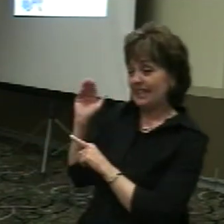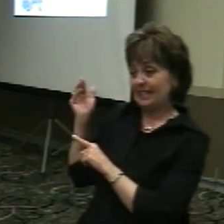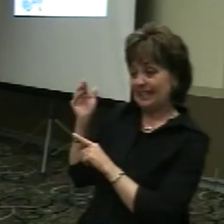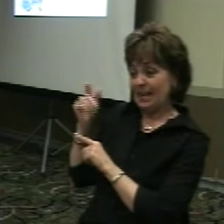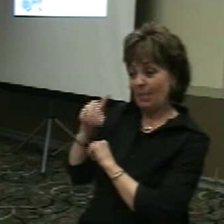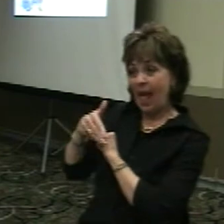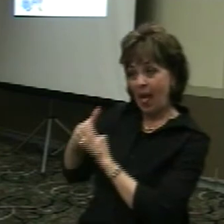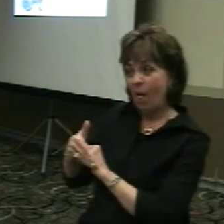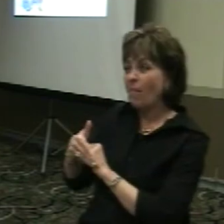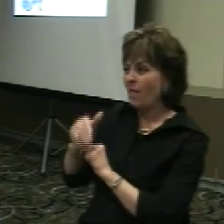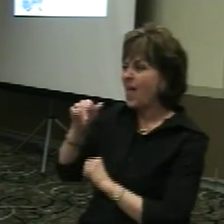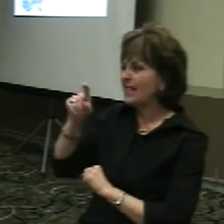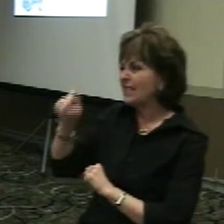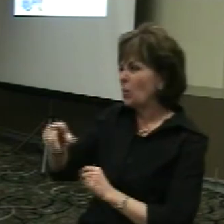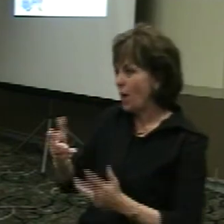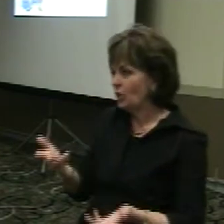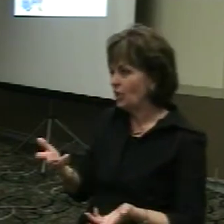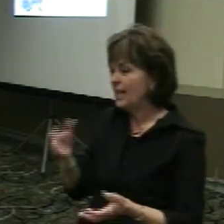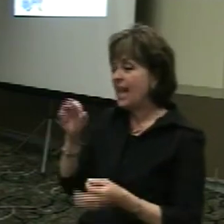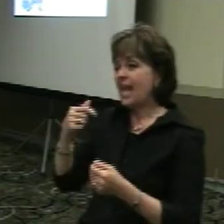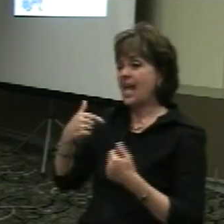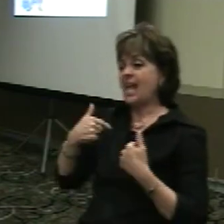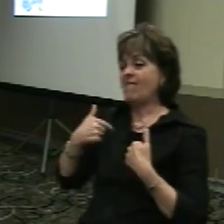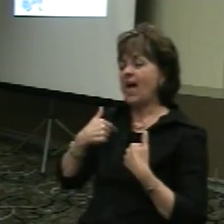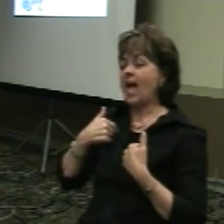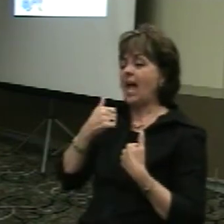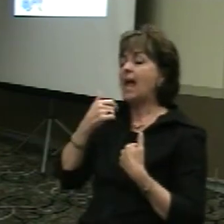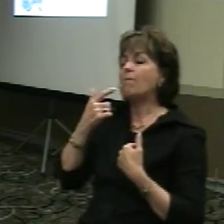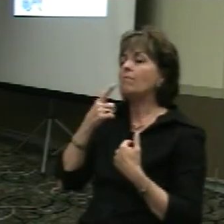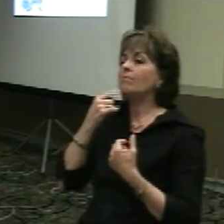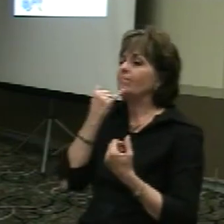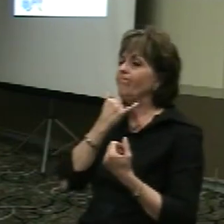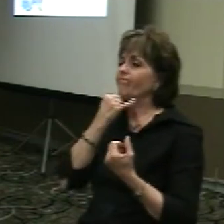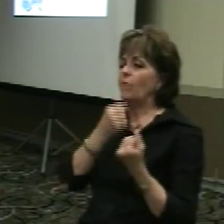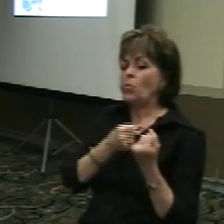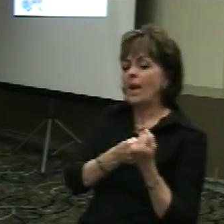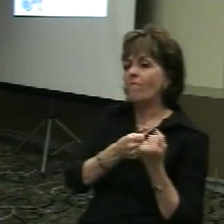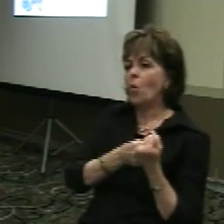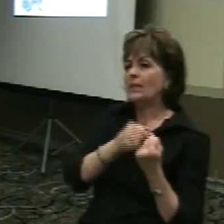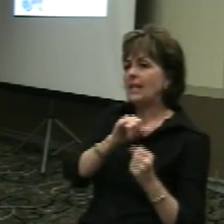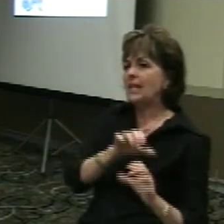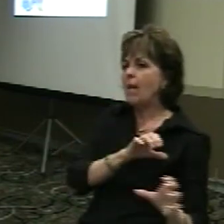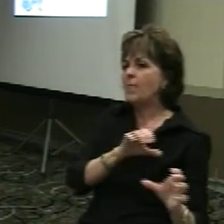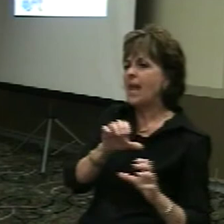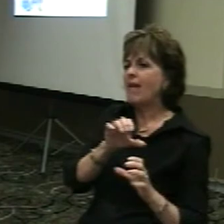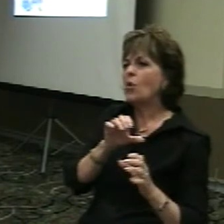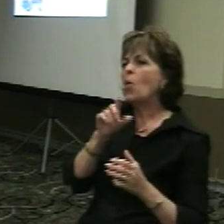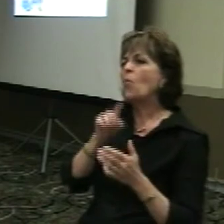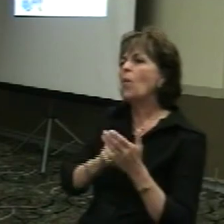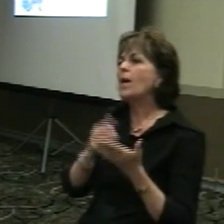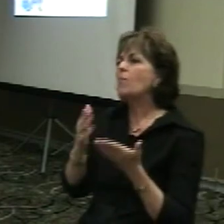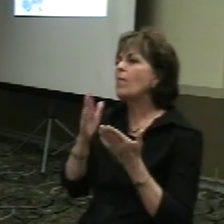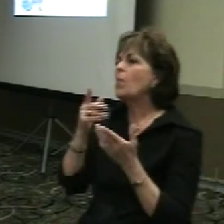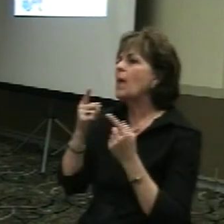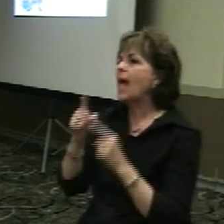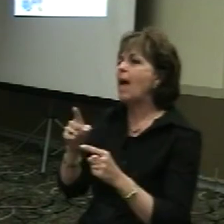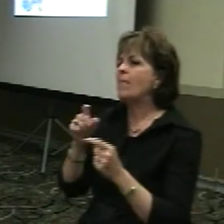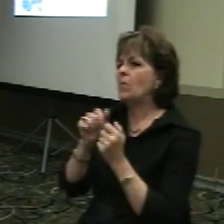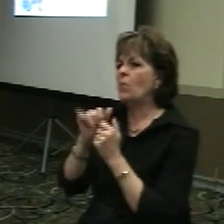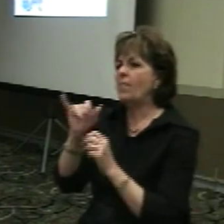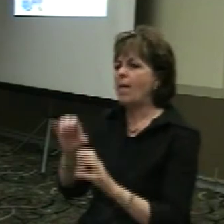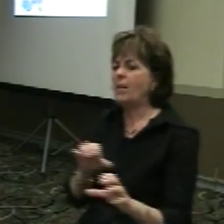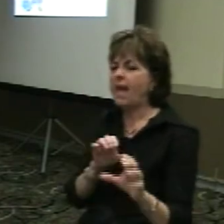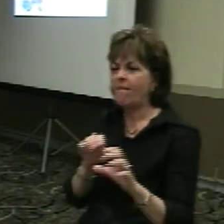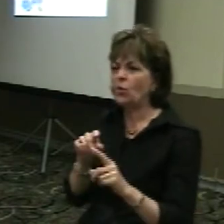be helping? Now, if I am inadvertently reinforcing the behavior, what's probably going to happen to that